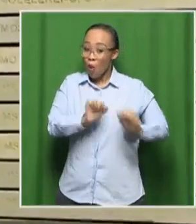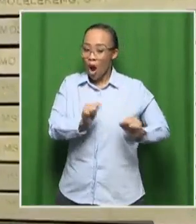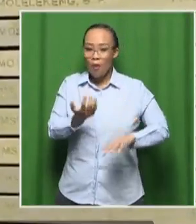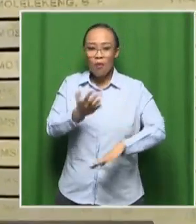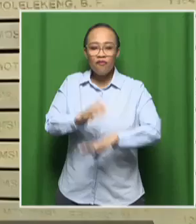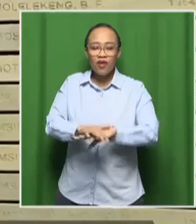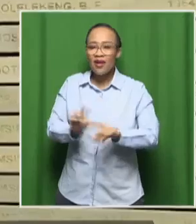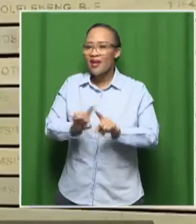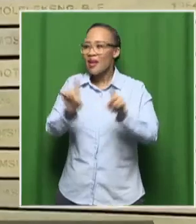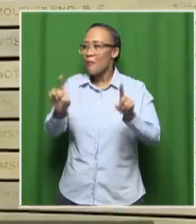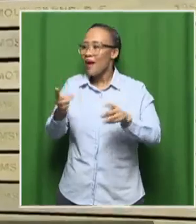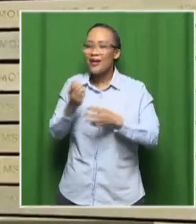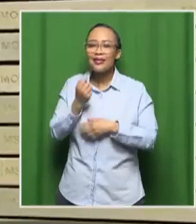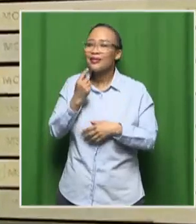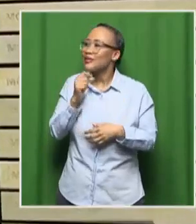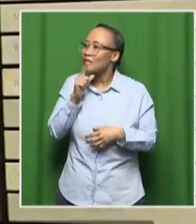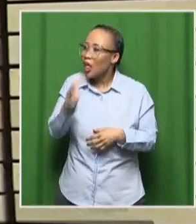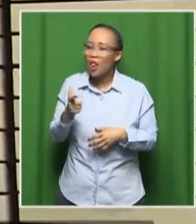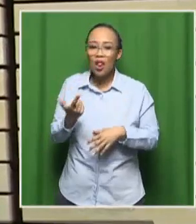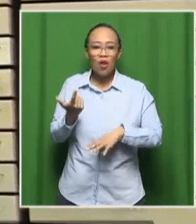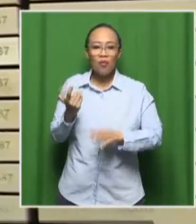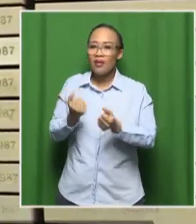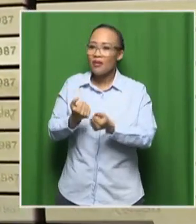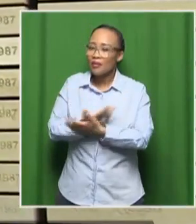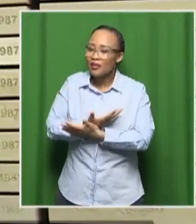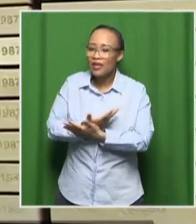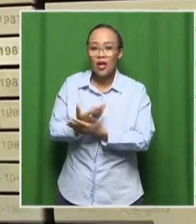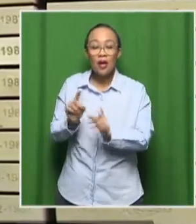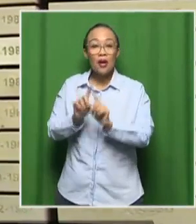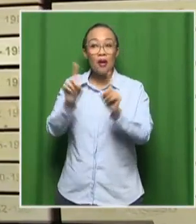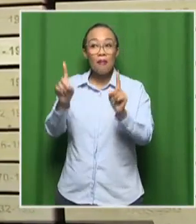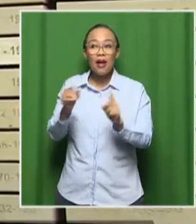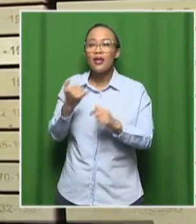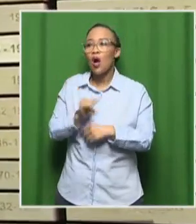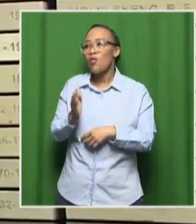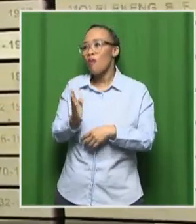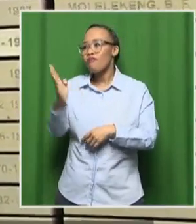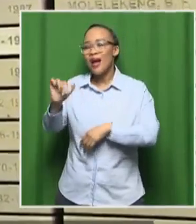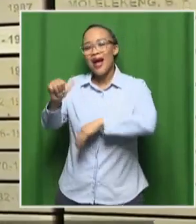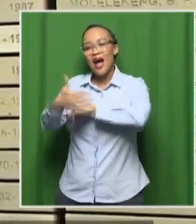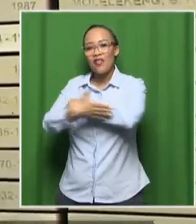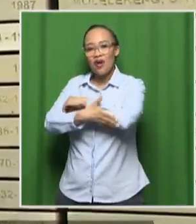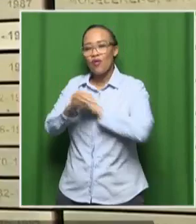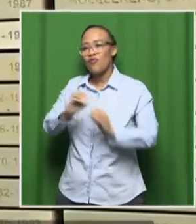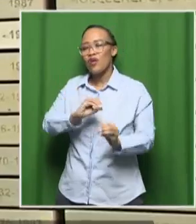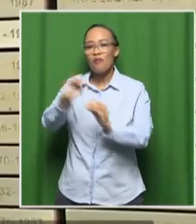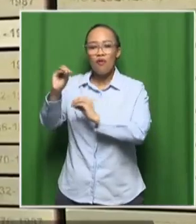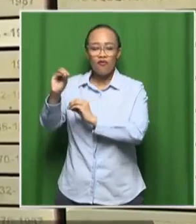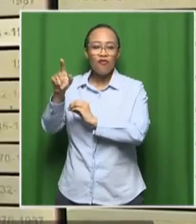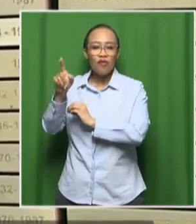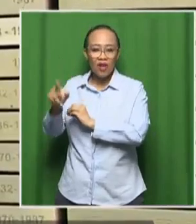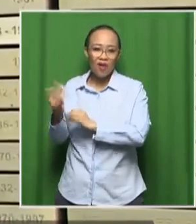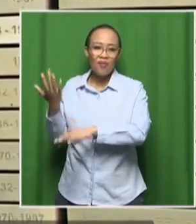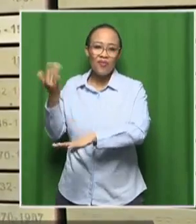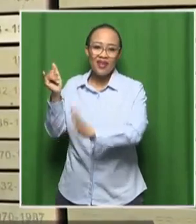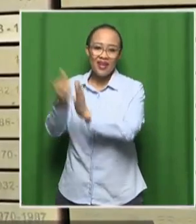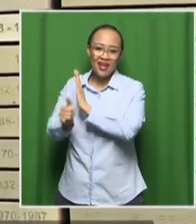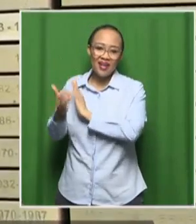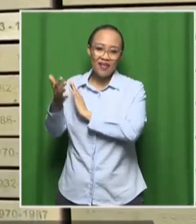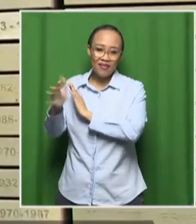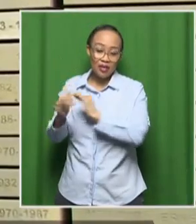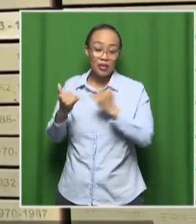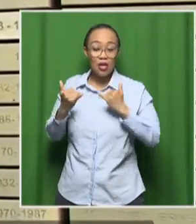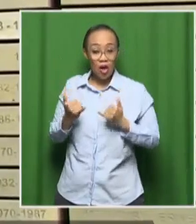that they went missing and in fact were killed in exile, are also going to be undergoing that process. We're told that